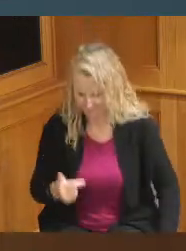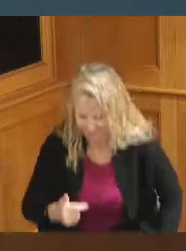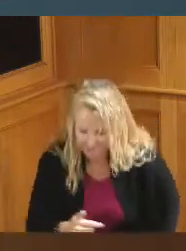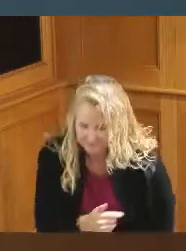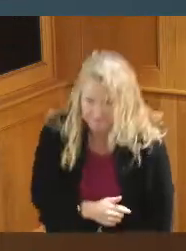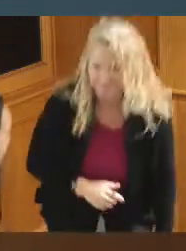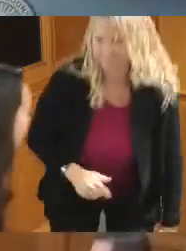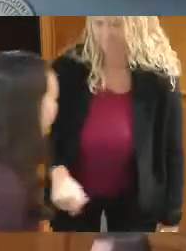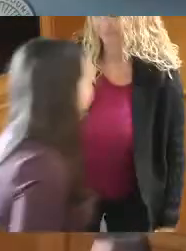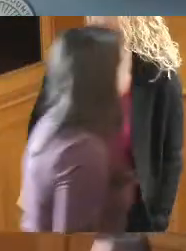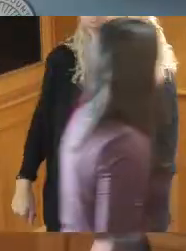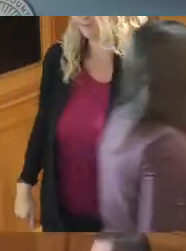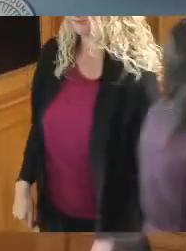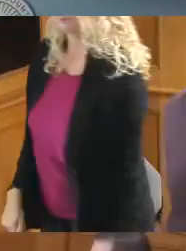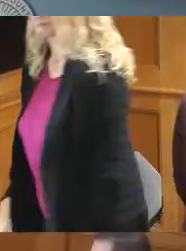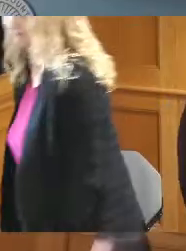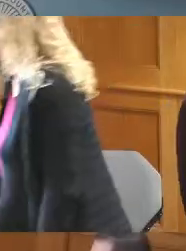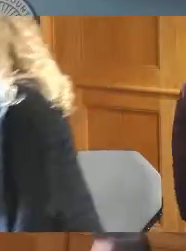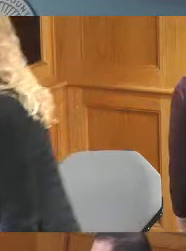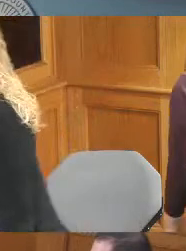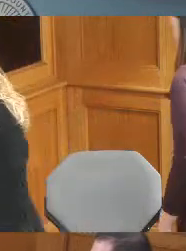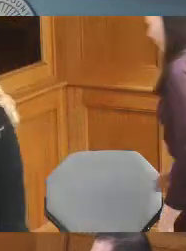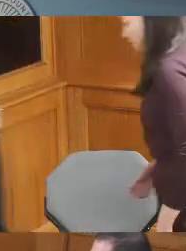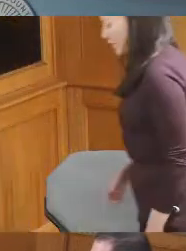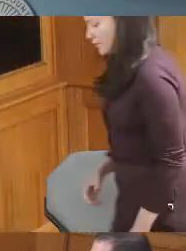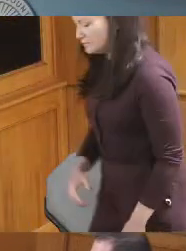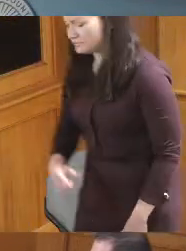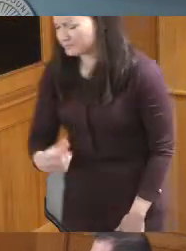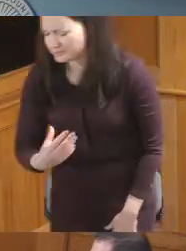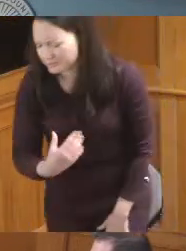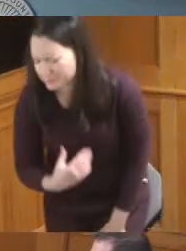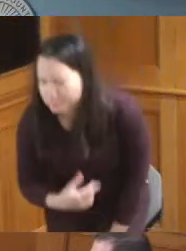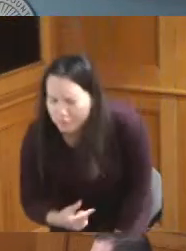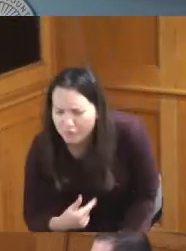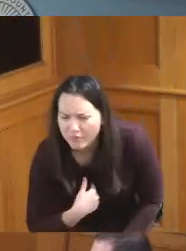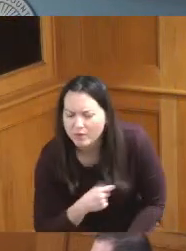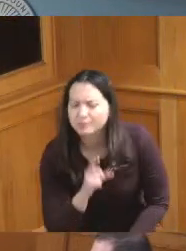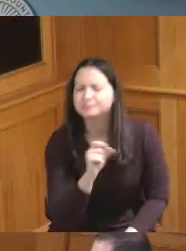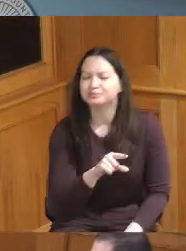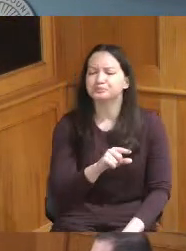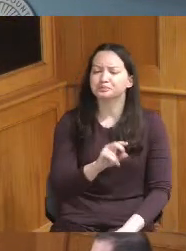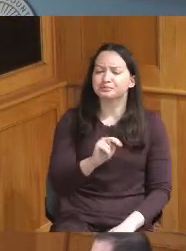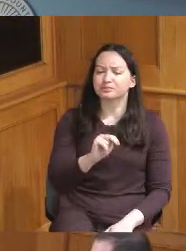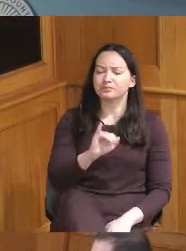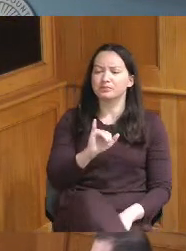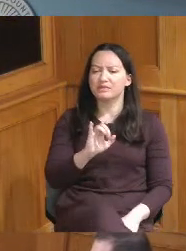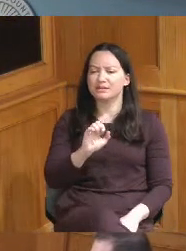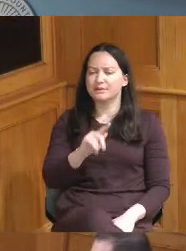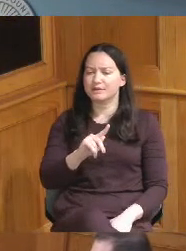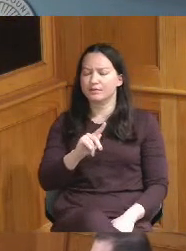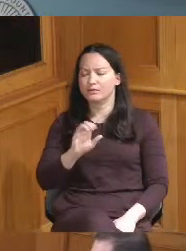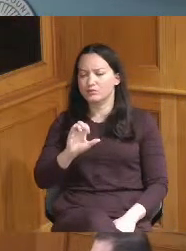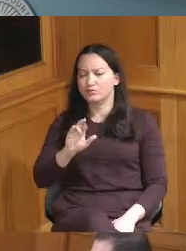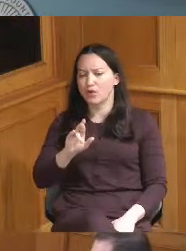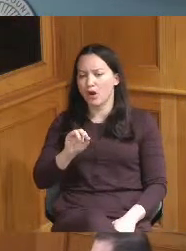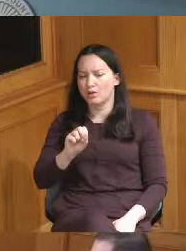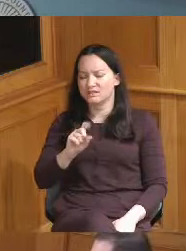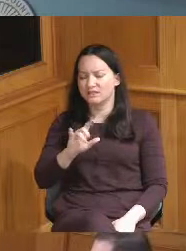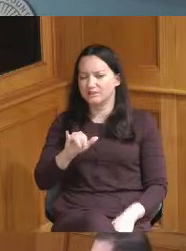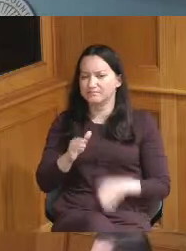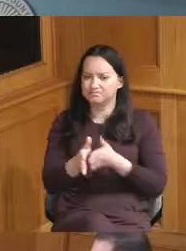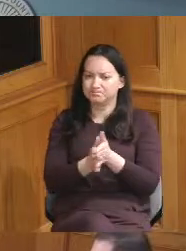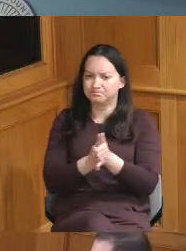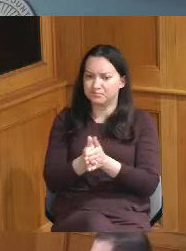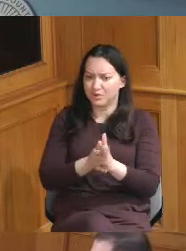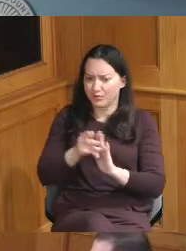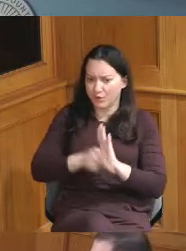light on. Well, I was just going to ask a question. I know Nick Crossley has an incentive program for his staff. I don't know how they